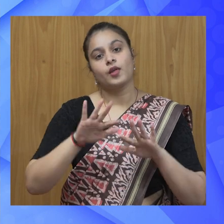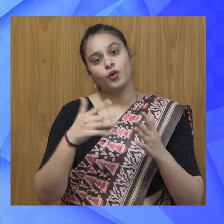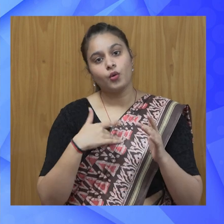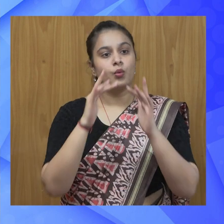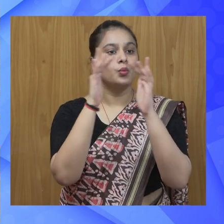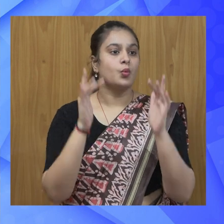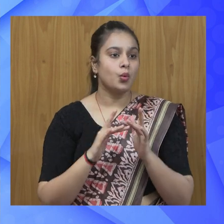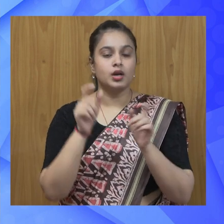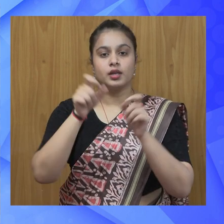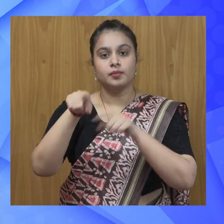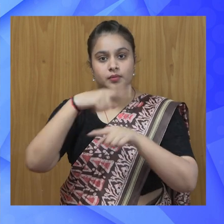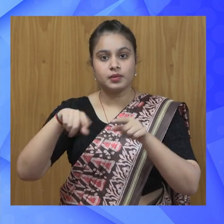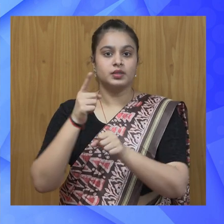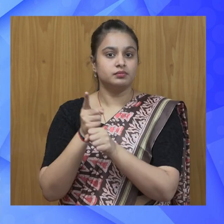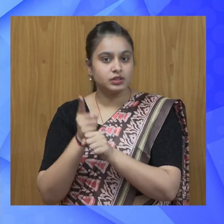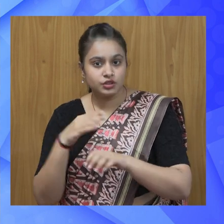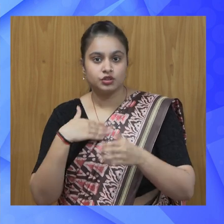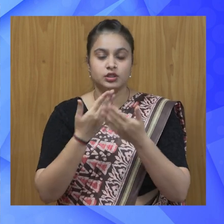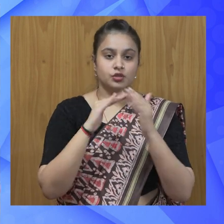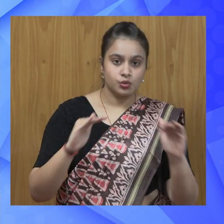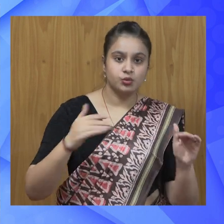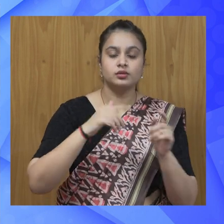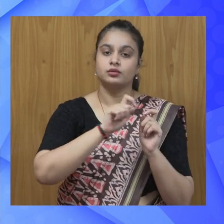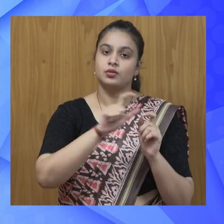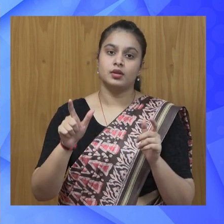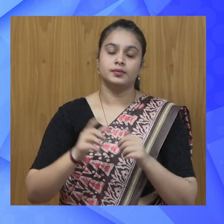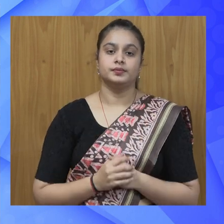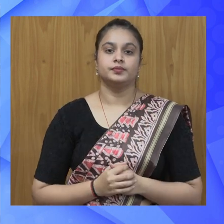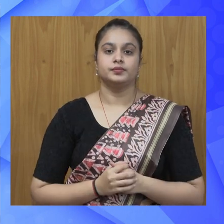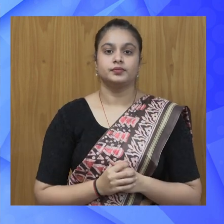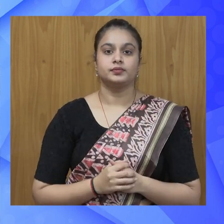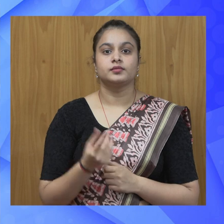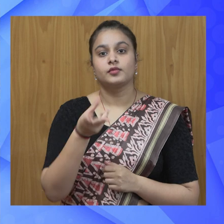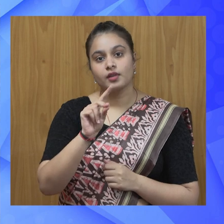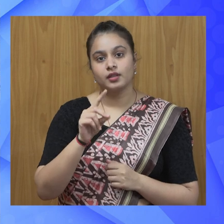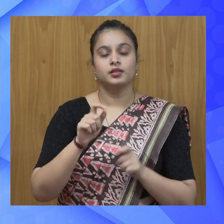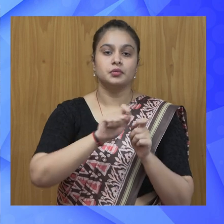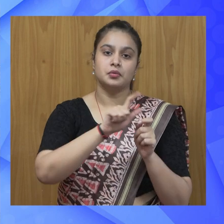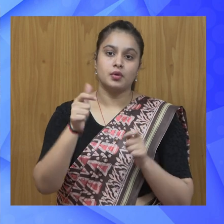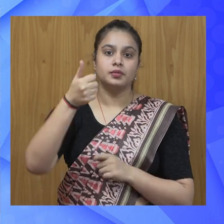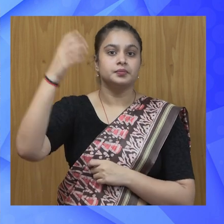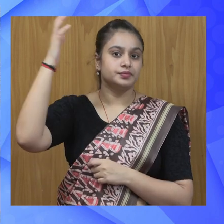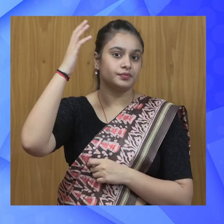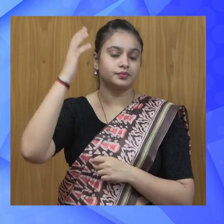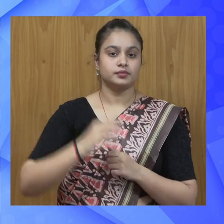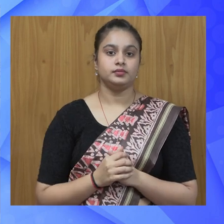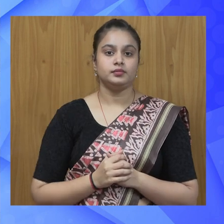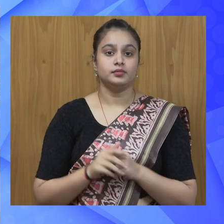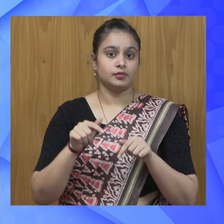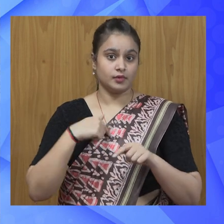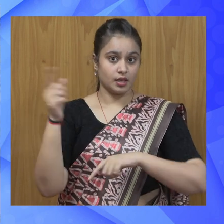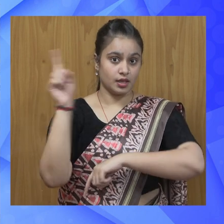online connected principals, teachers, educators, and students. Again, a very good afternoon to all of you. Aaj ka